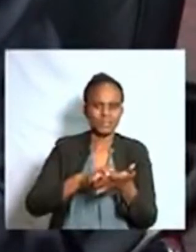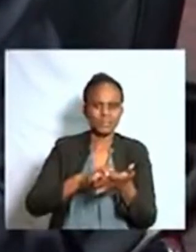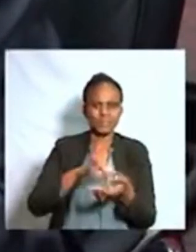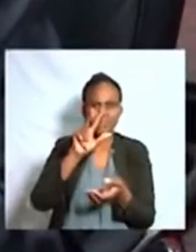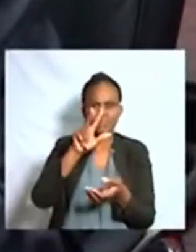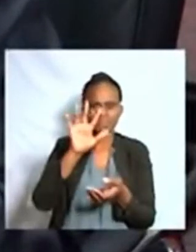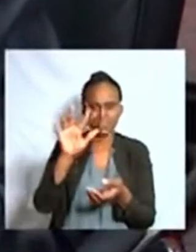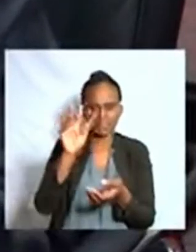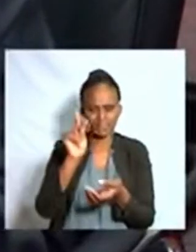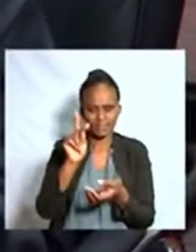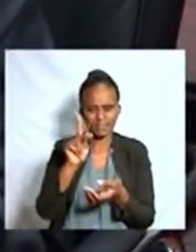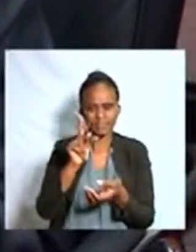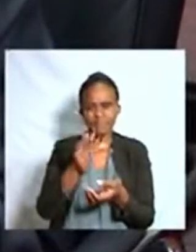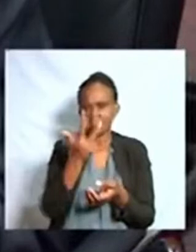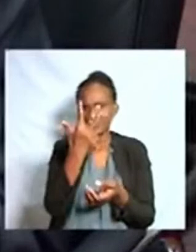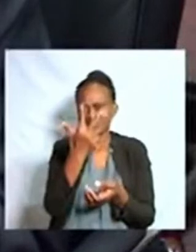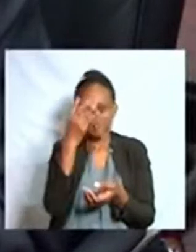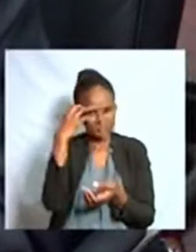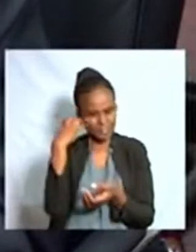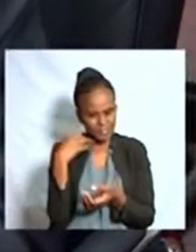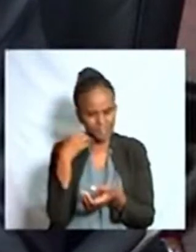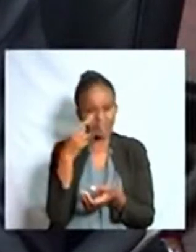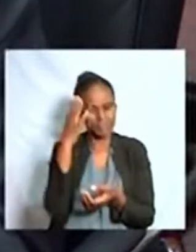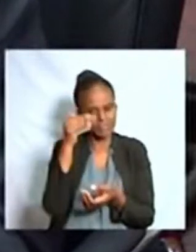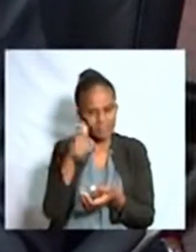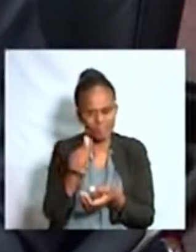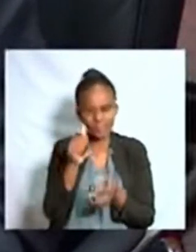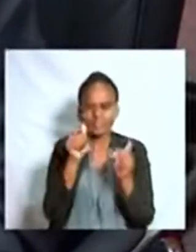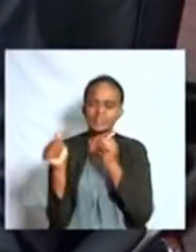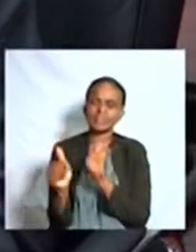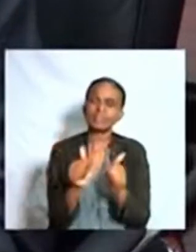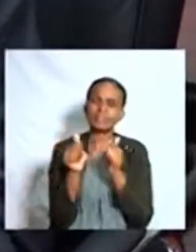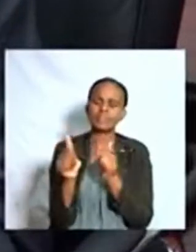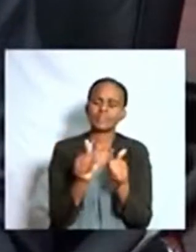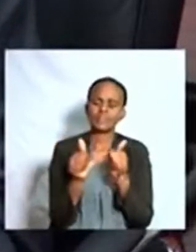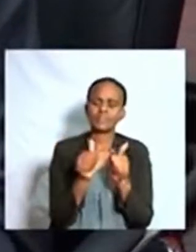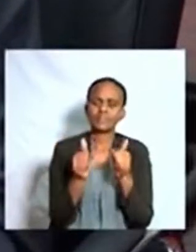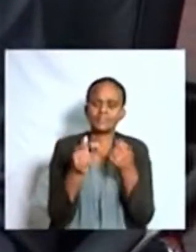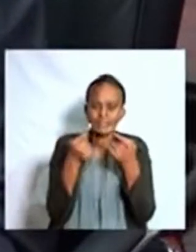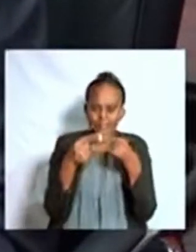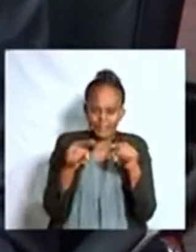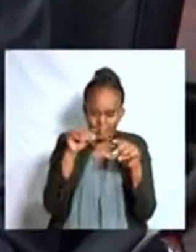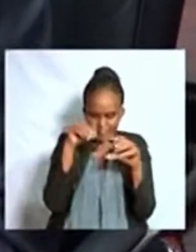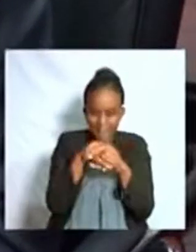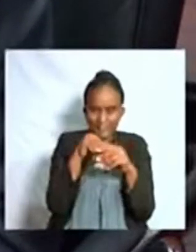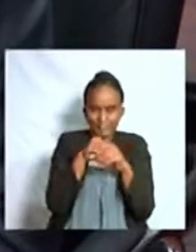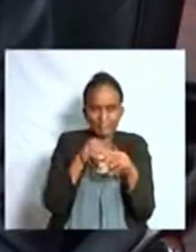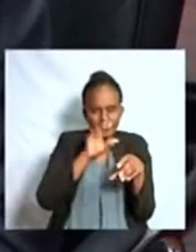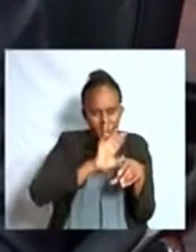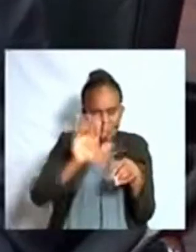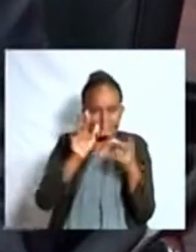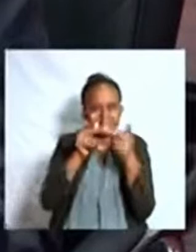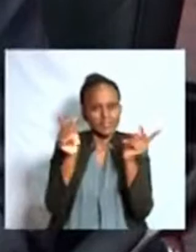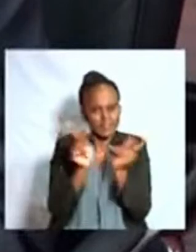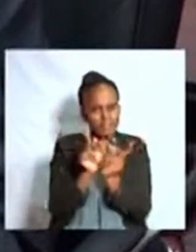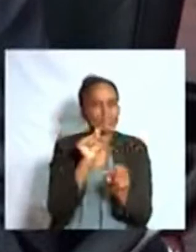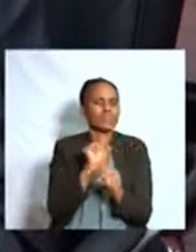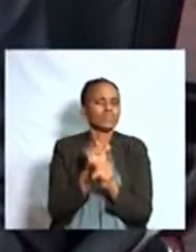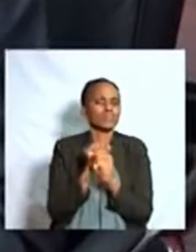67,035 kwacha to 3 officers for activities taken within their station of